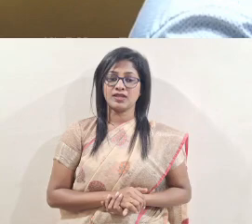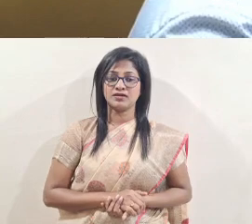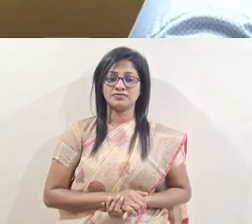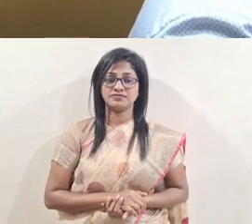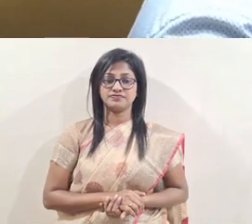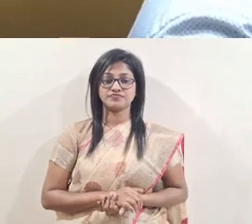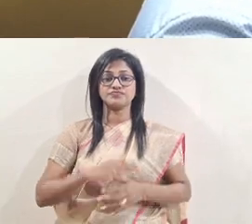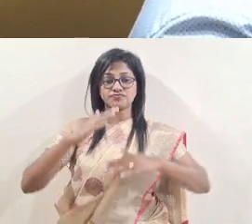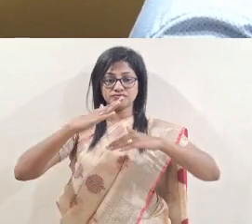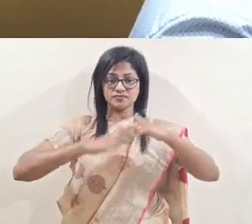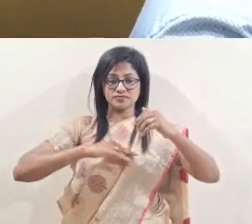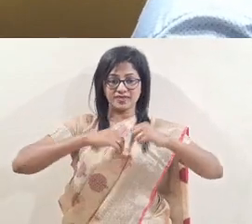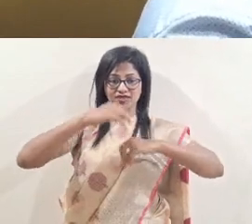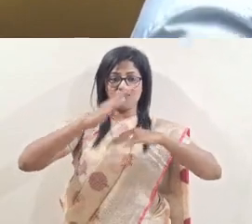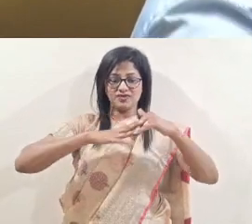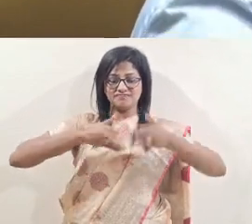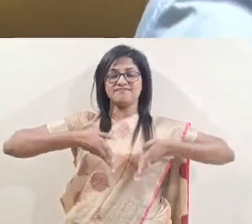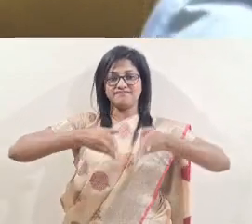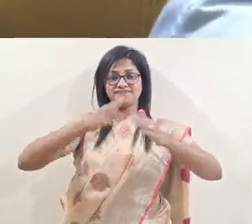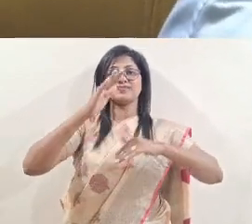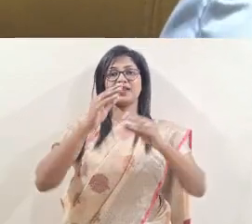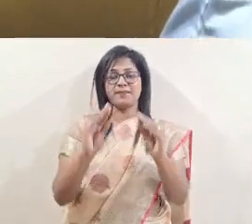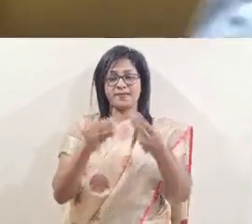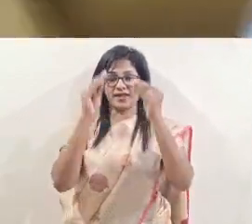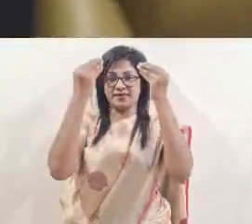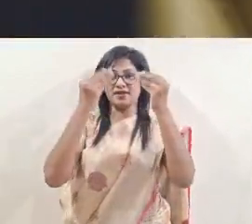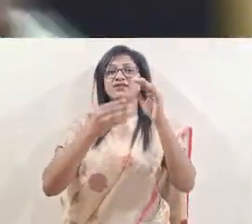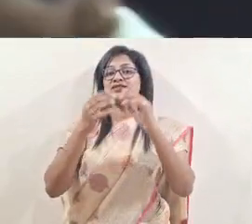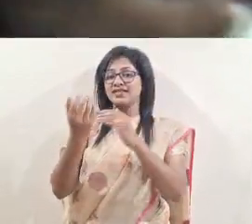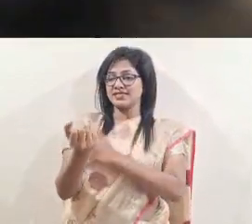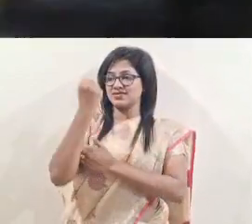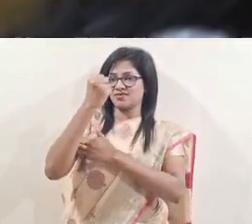infrastructure itself getting upgraded so that the capacity goes up.